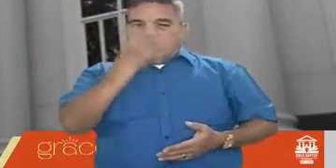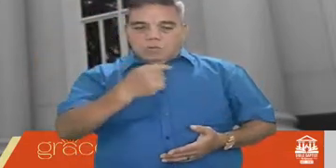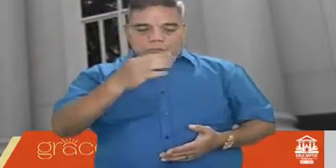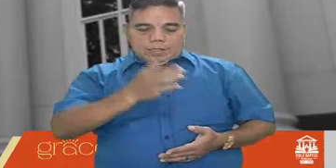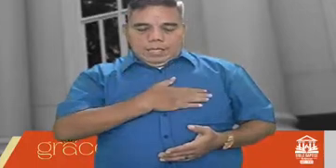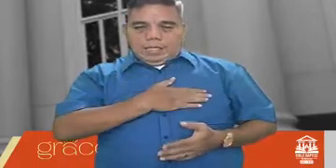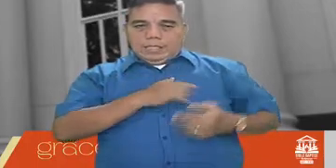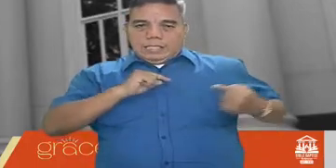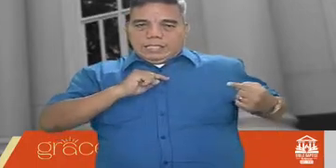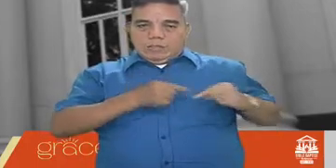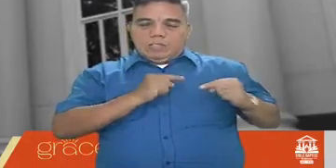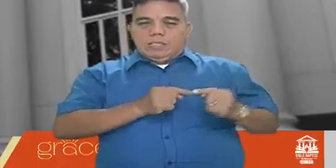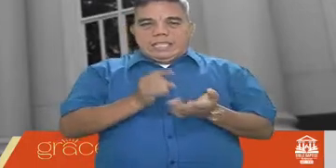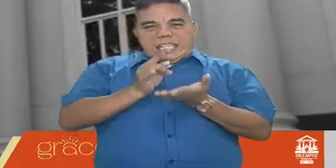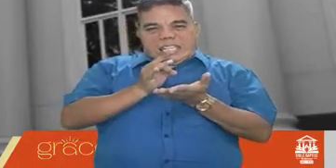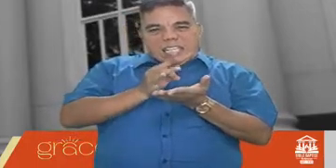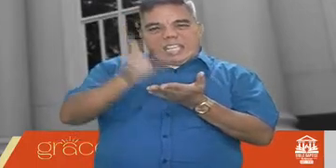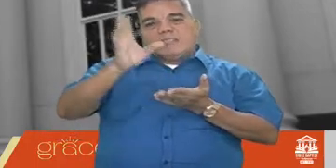bitterness.